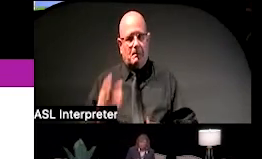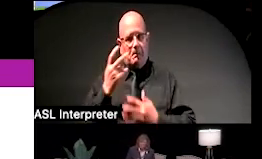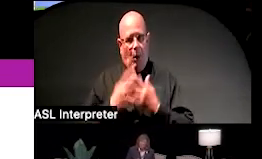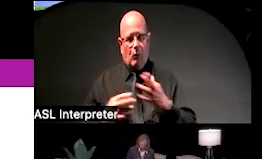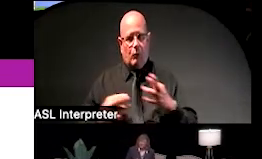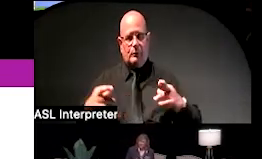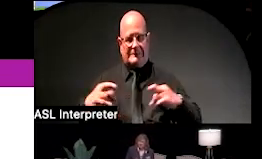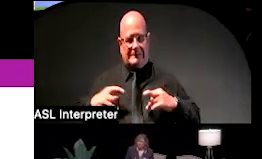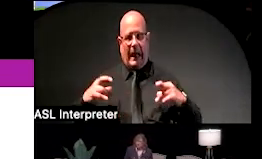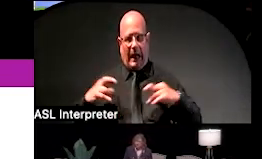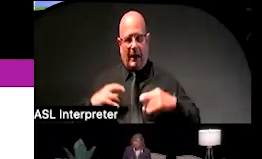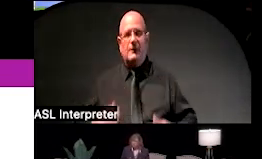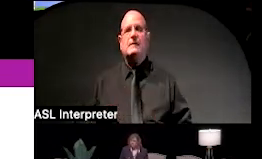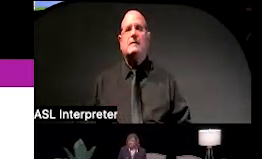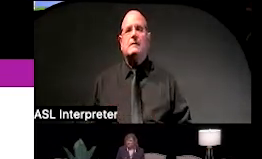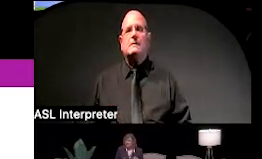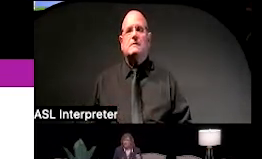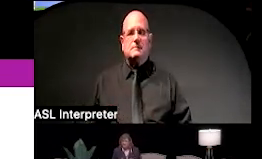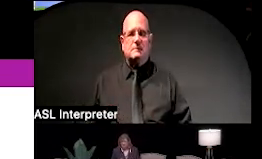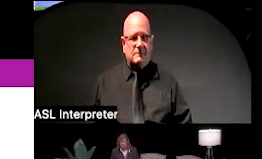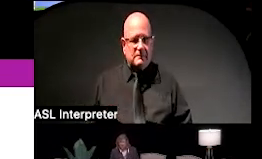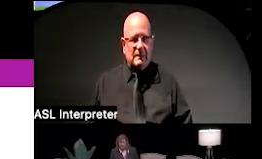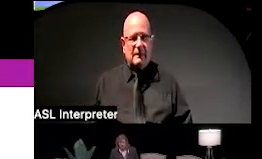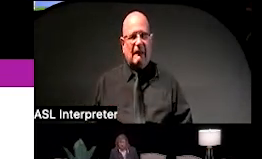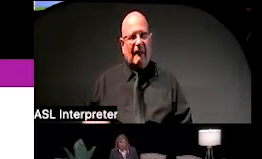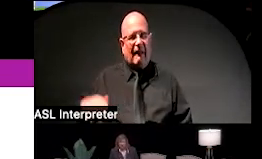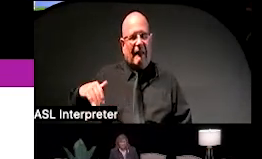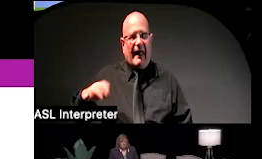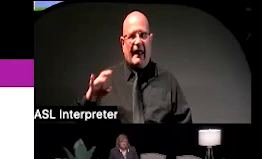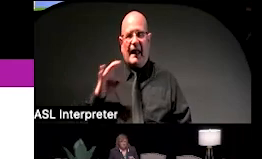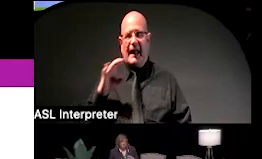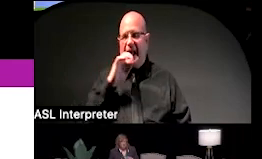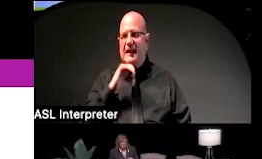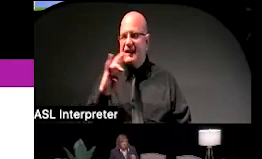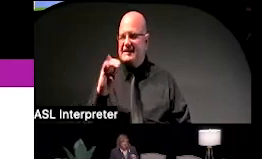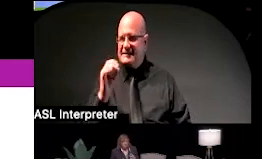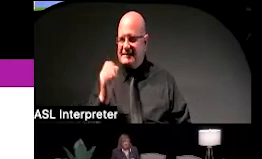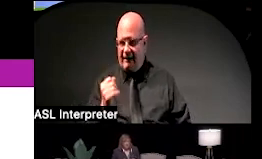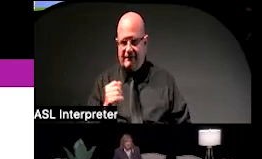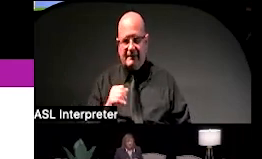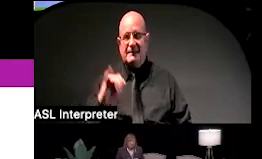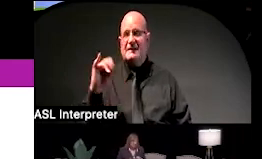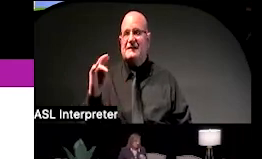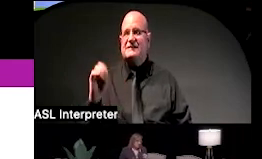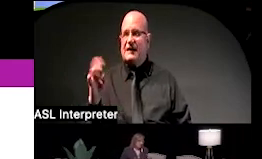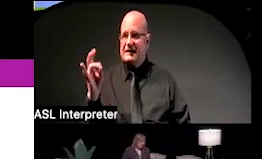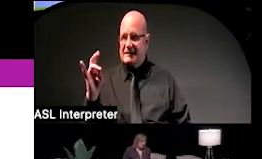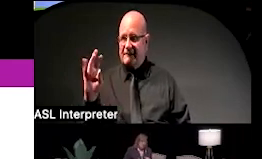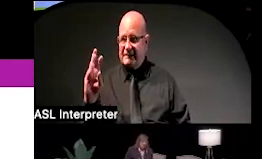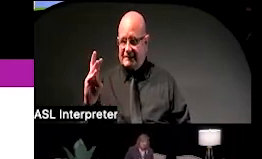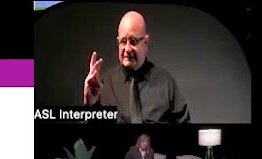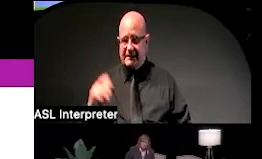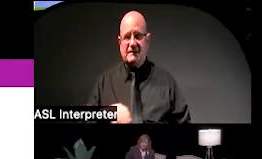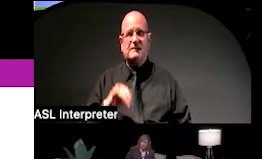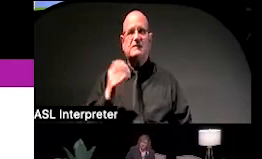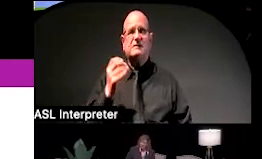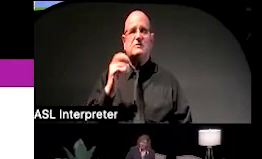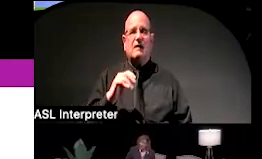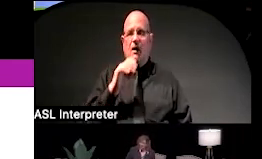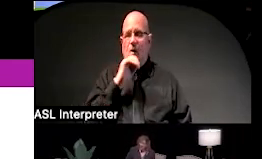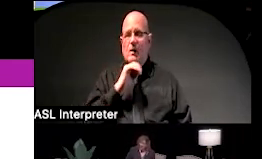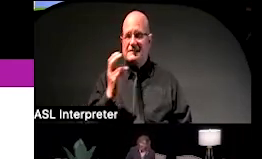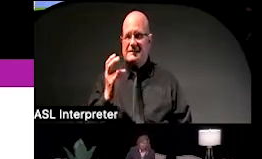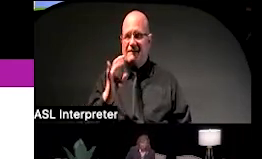retired. They're in their late 70s. Jane is 76. John is